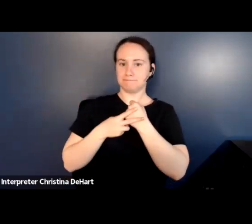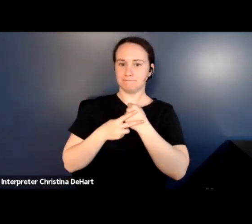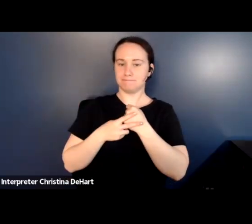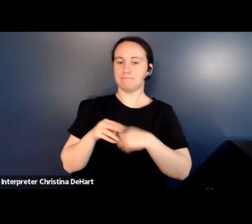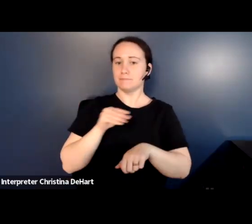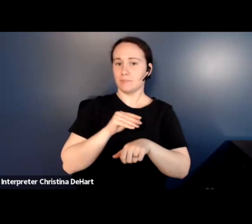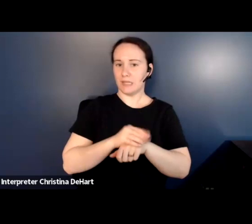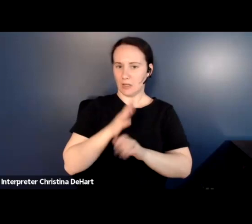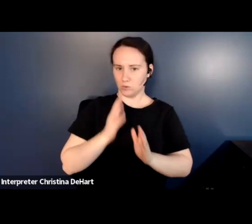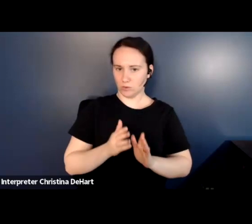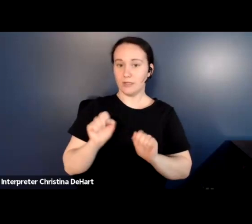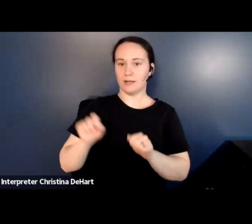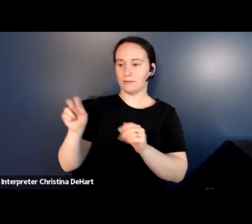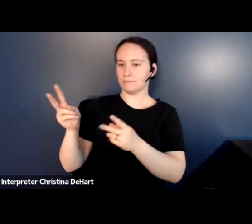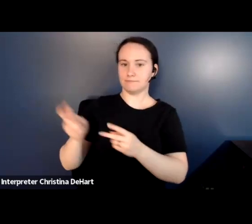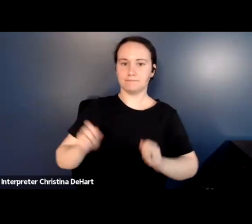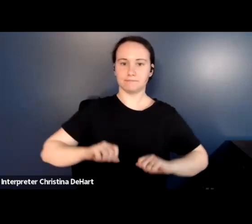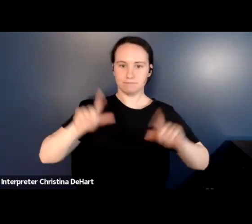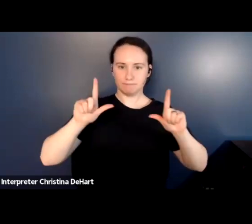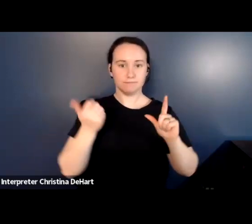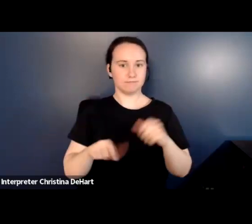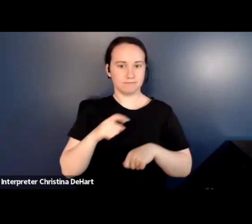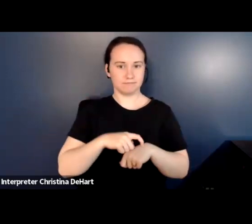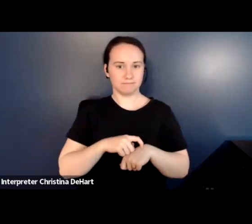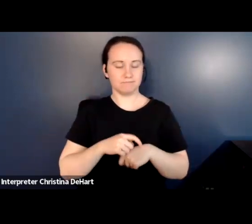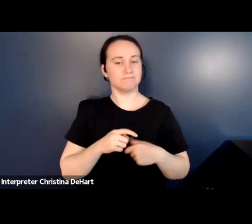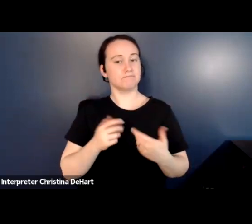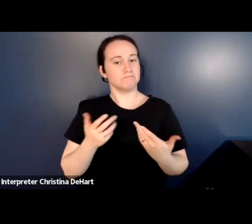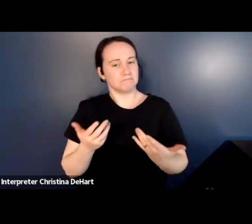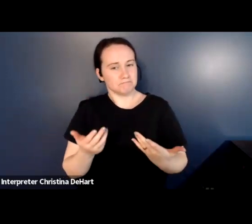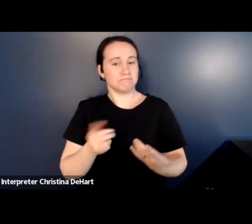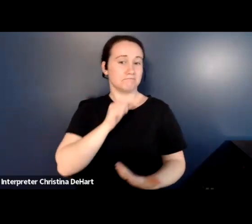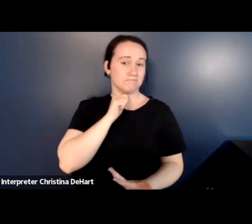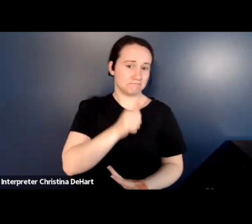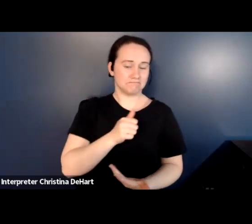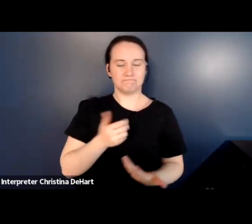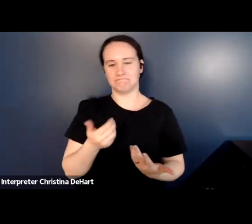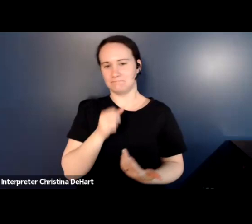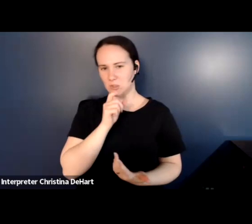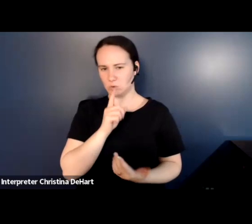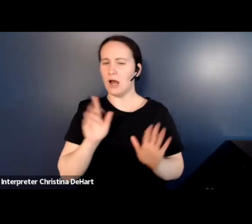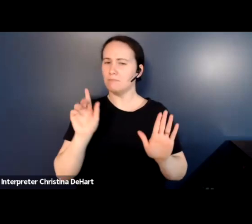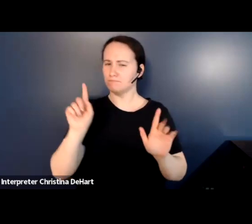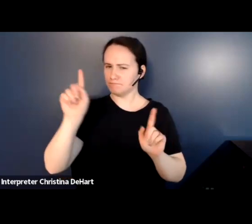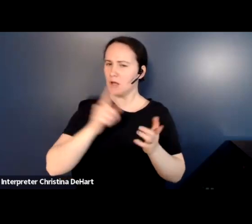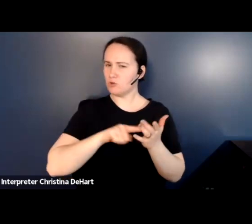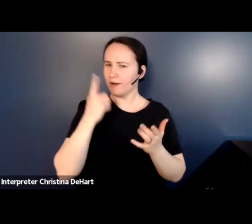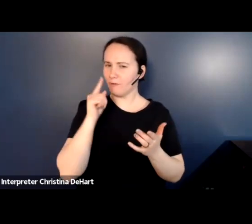case, essentially in the Salesforce view or not. So I can check on that one for